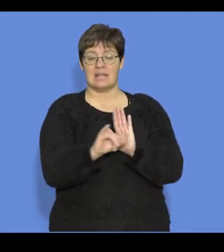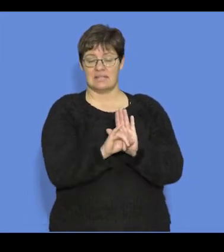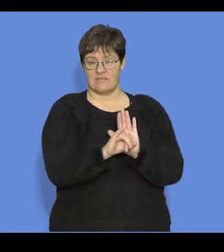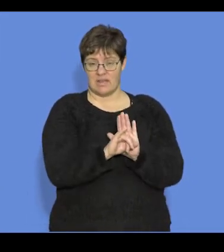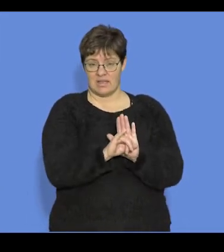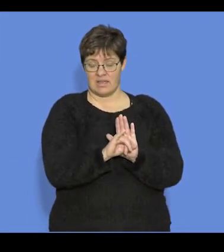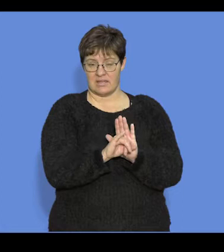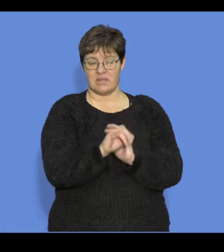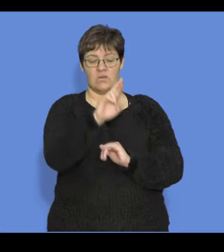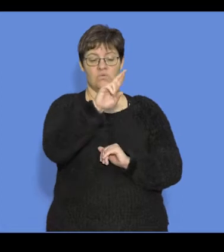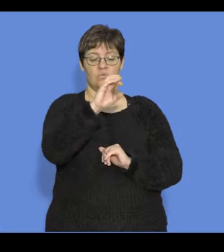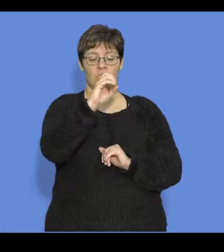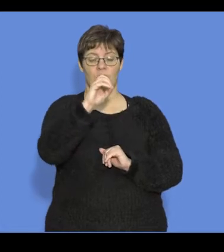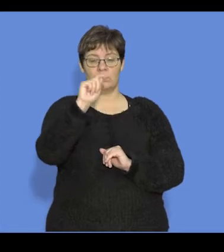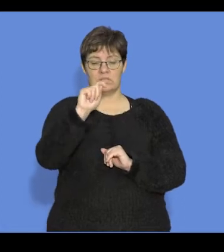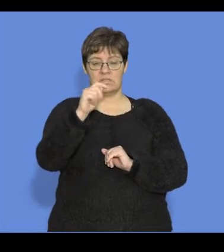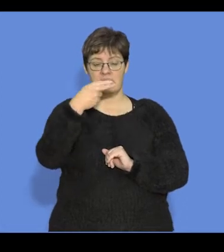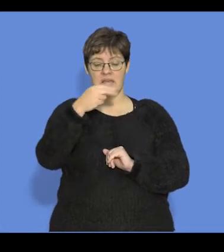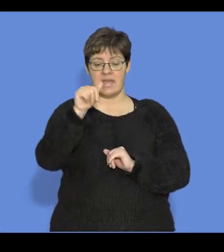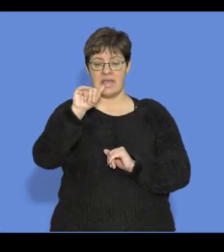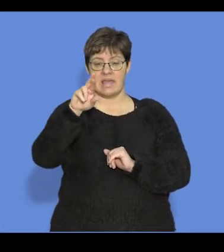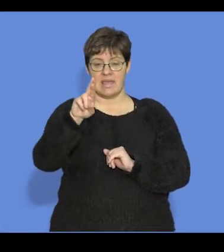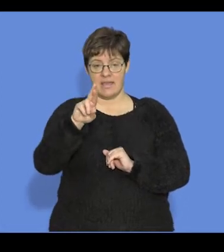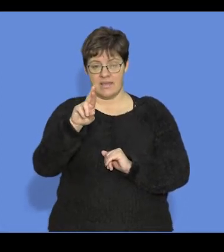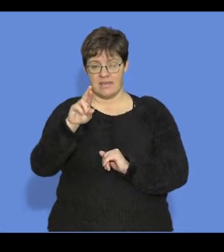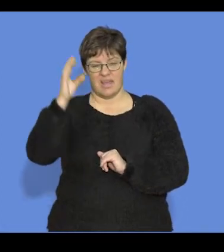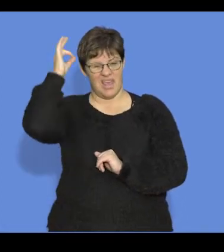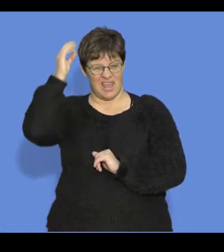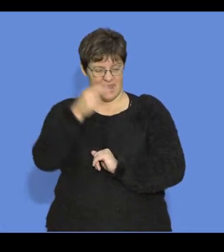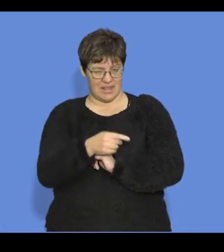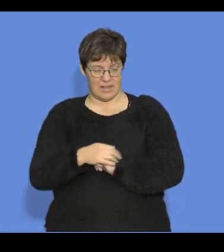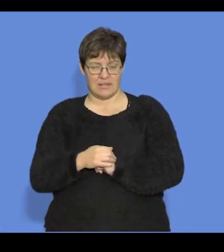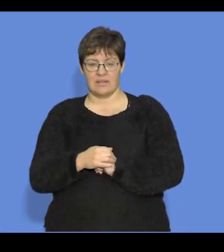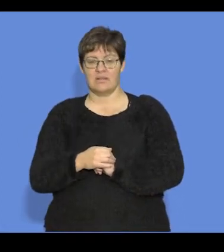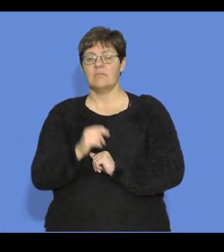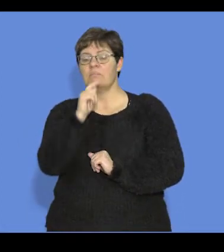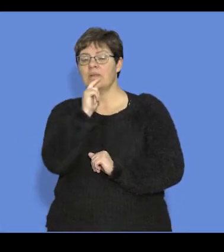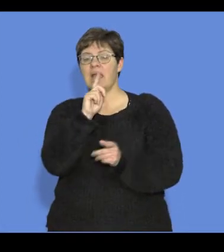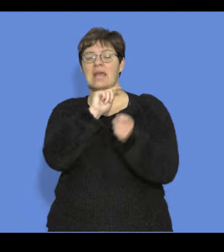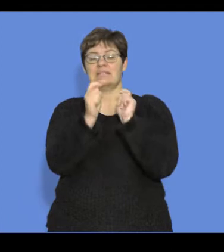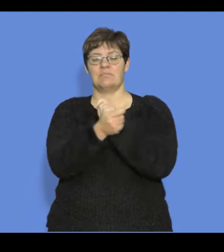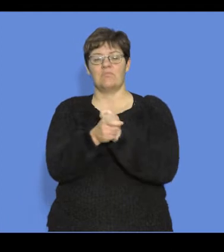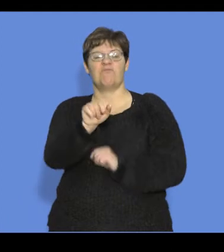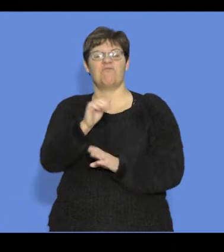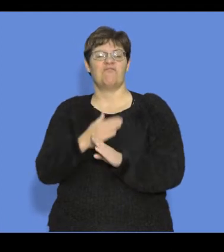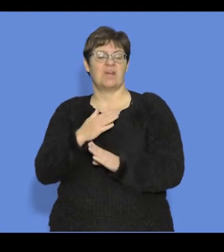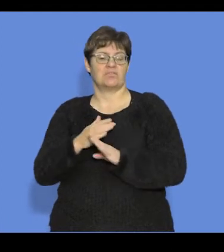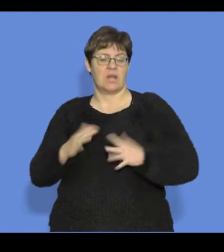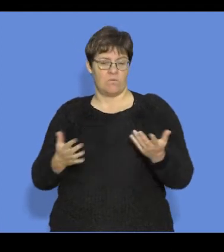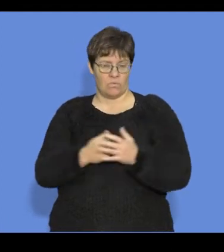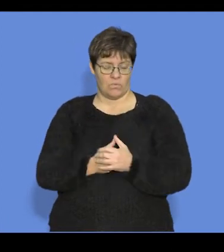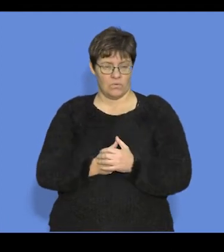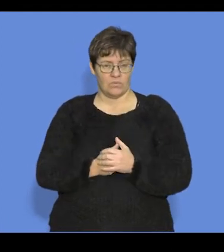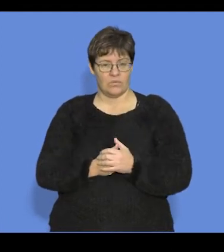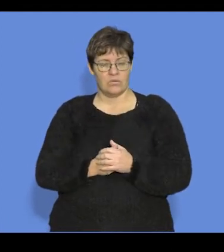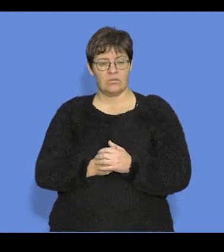identified, it's a root hair. And how is it adapted for its function? So